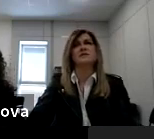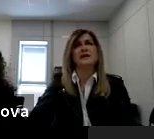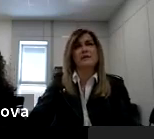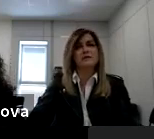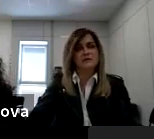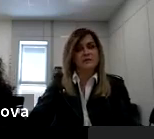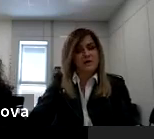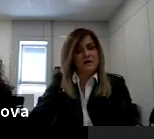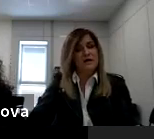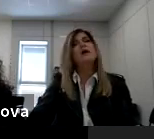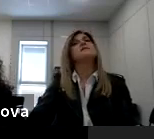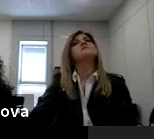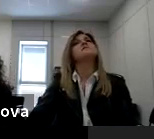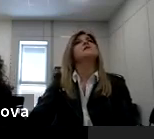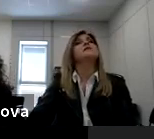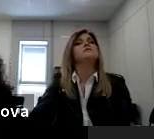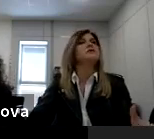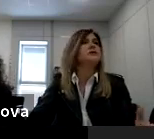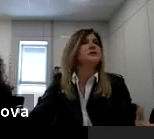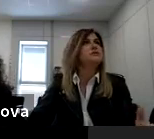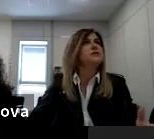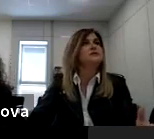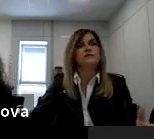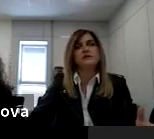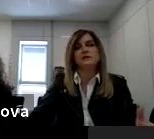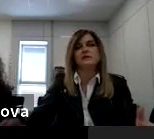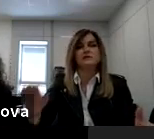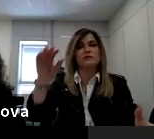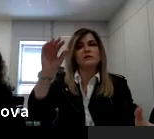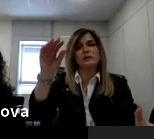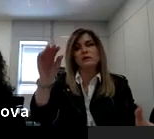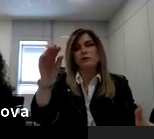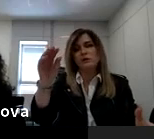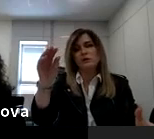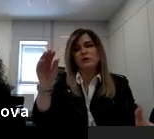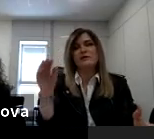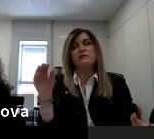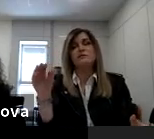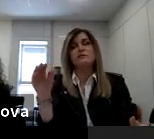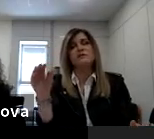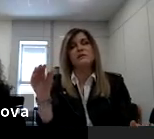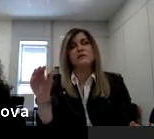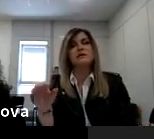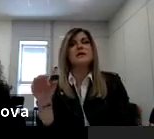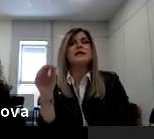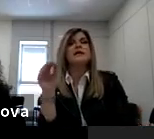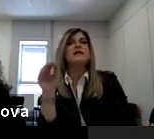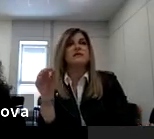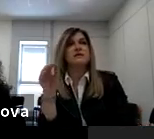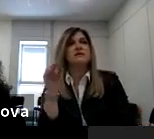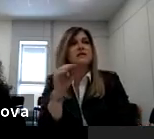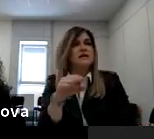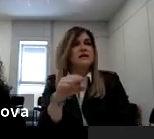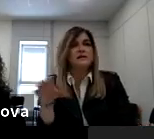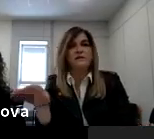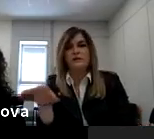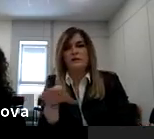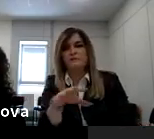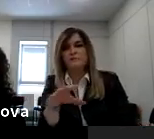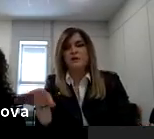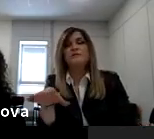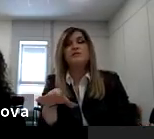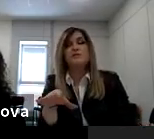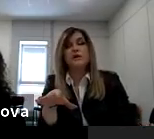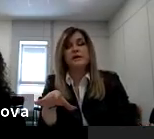millimeters diameter. So you can use it, for instance, on the lower levels of the building, even near